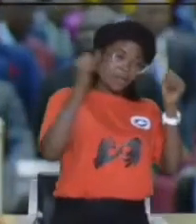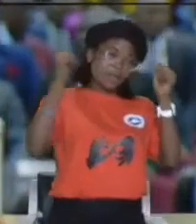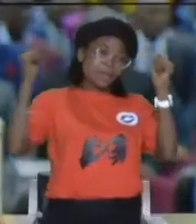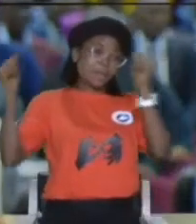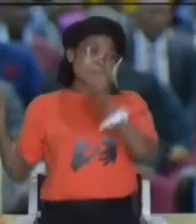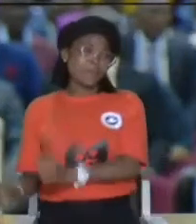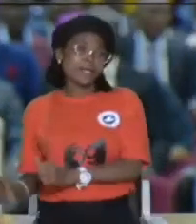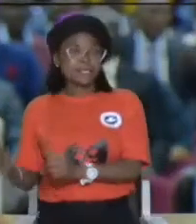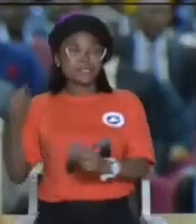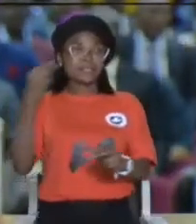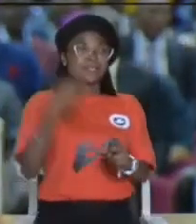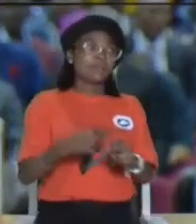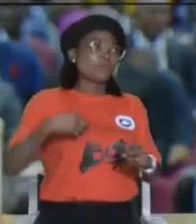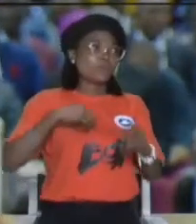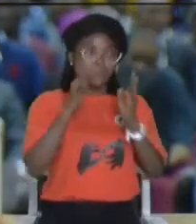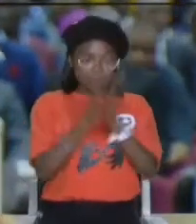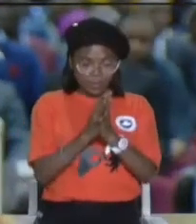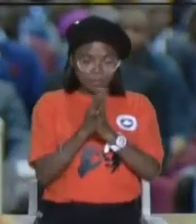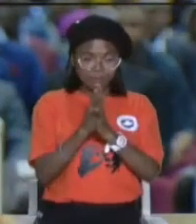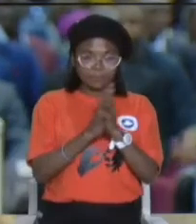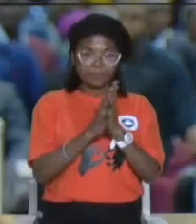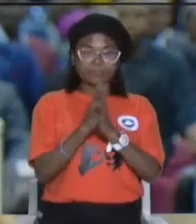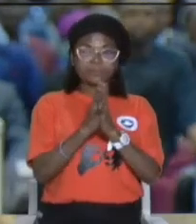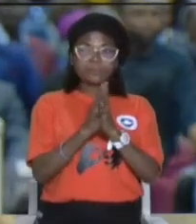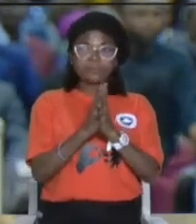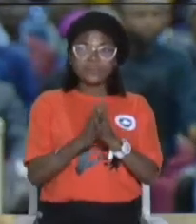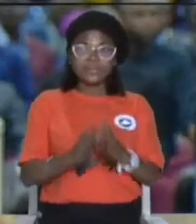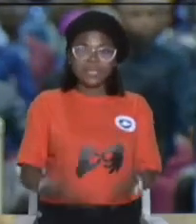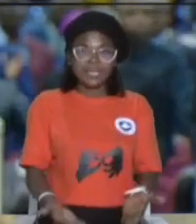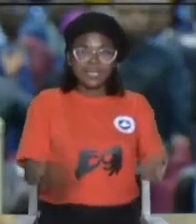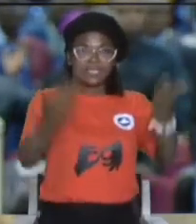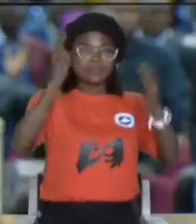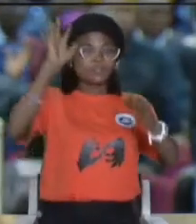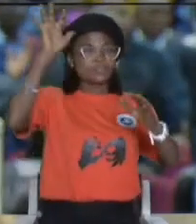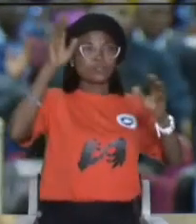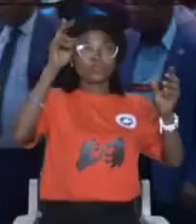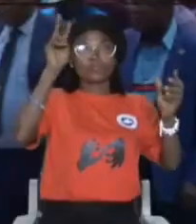have prayed. Please lift up your two hands.